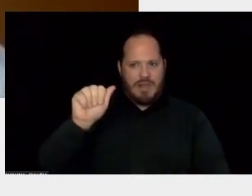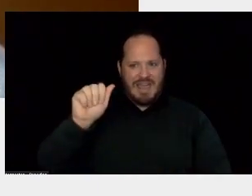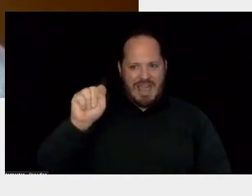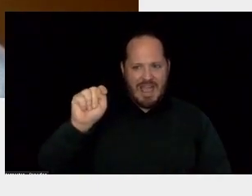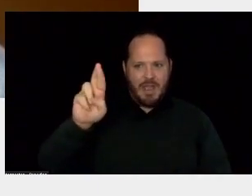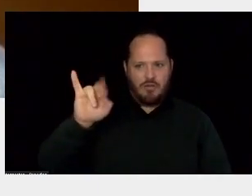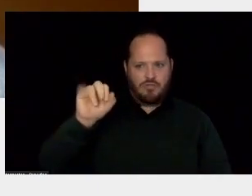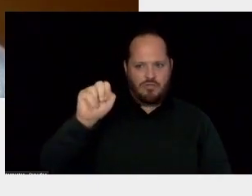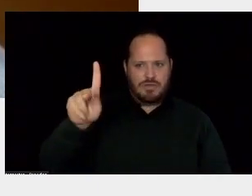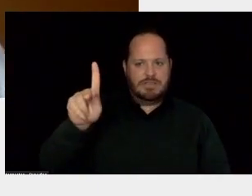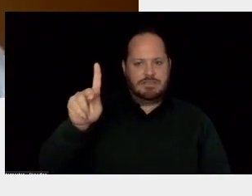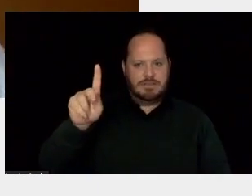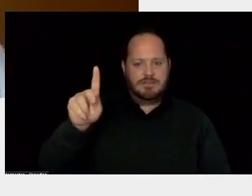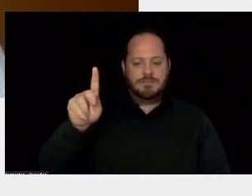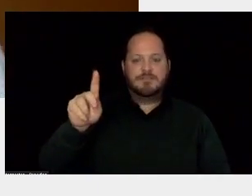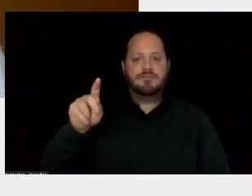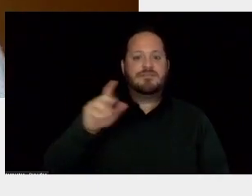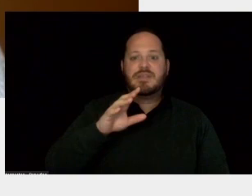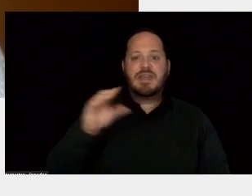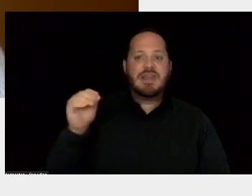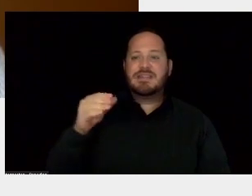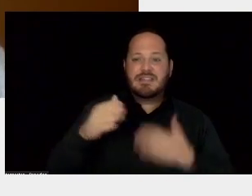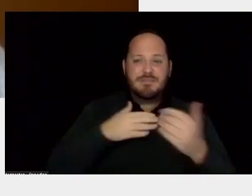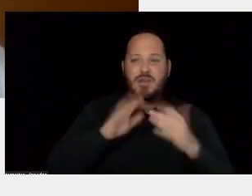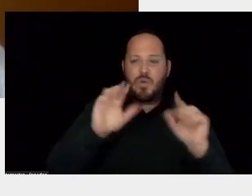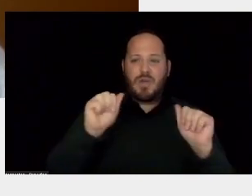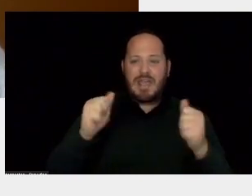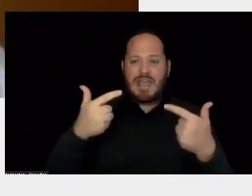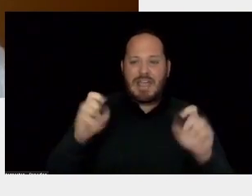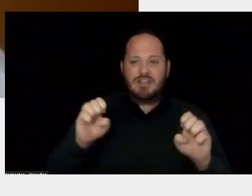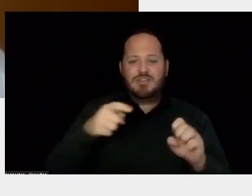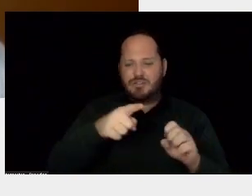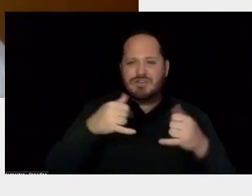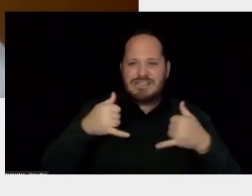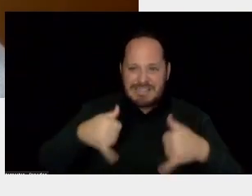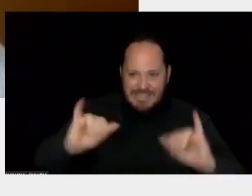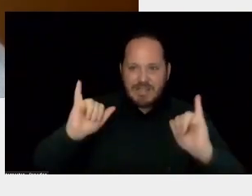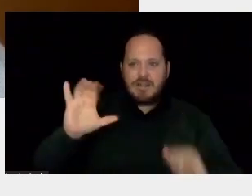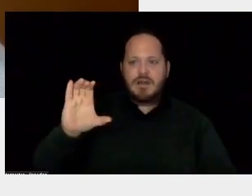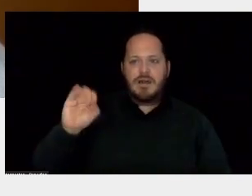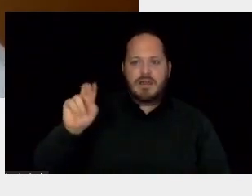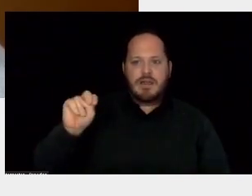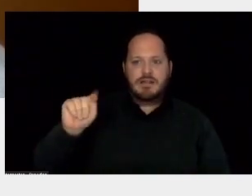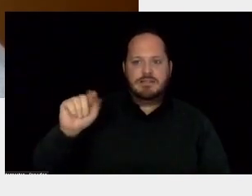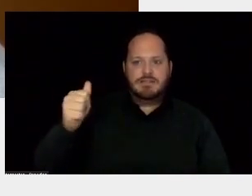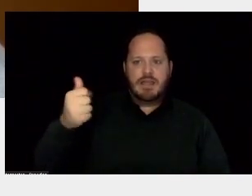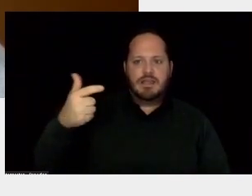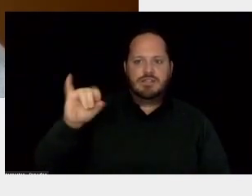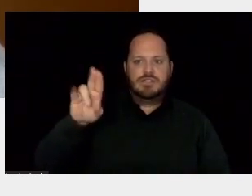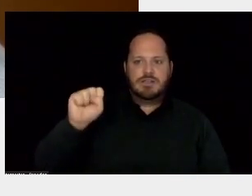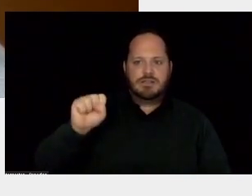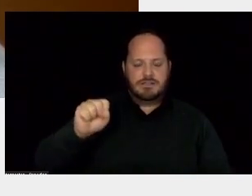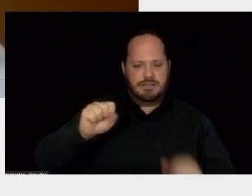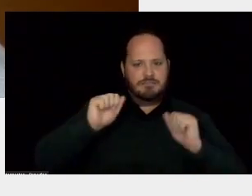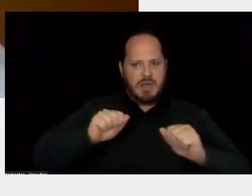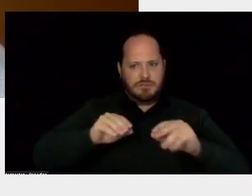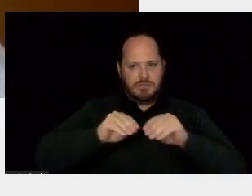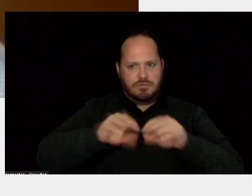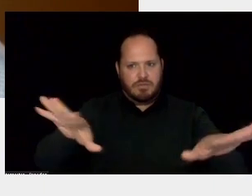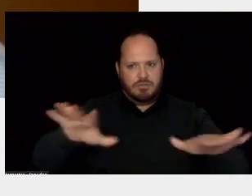are, you're still as contagious as anybody else, no matter what your age is. So unfortunately, despite the fact that it